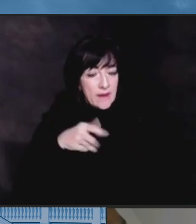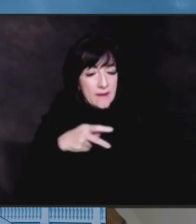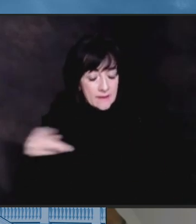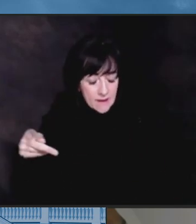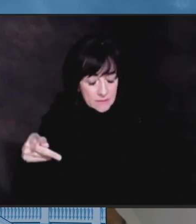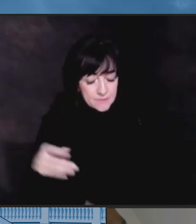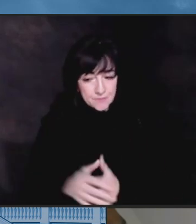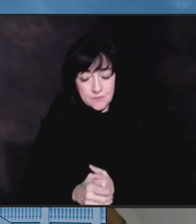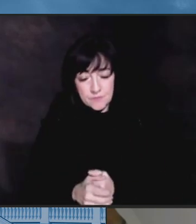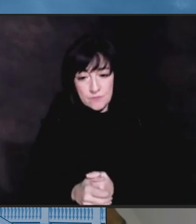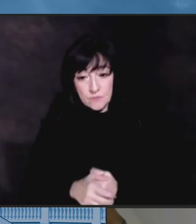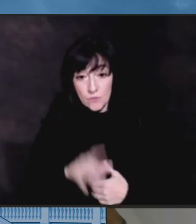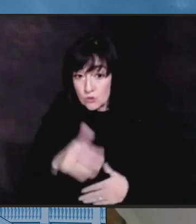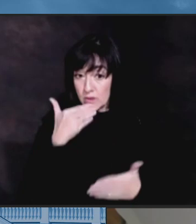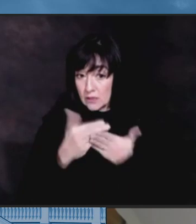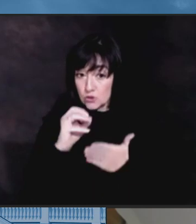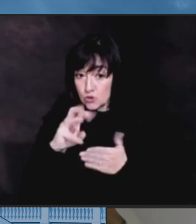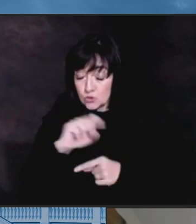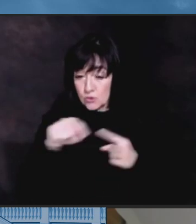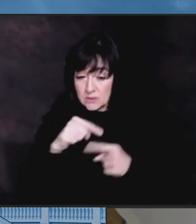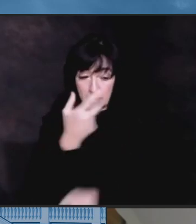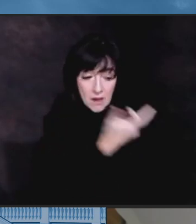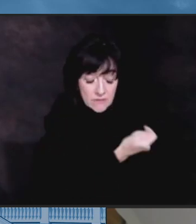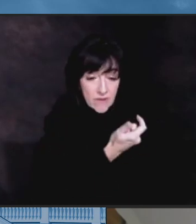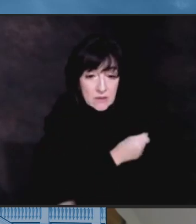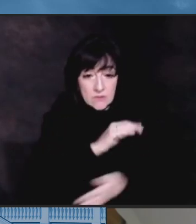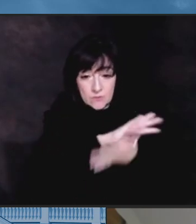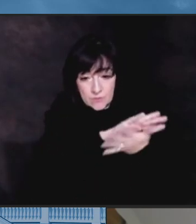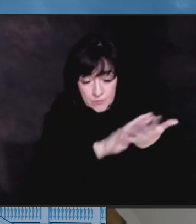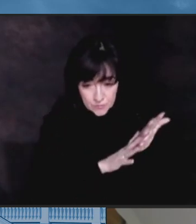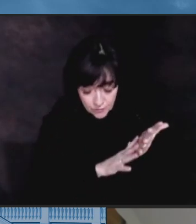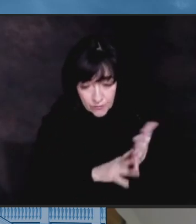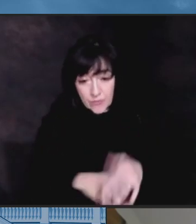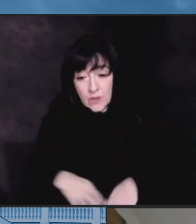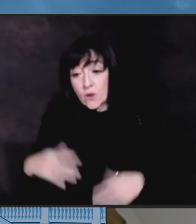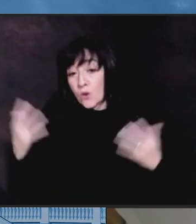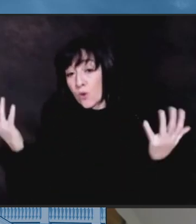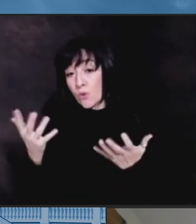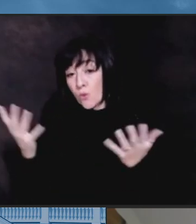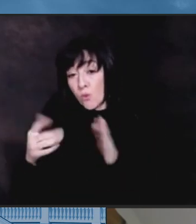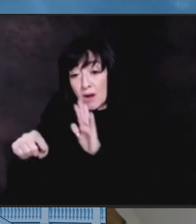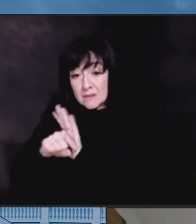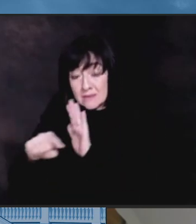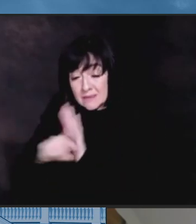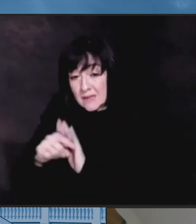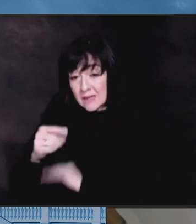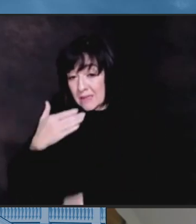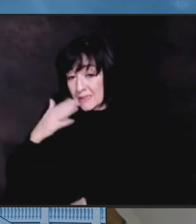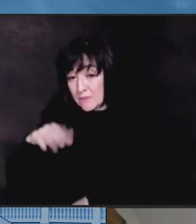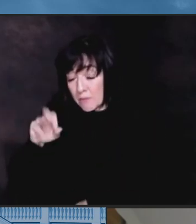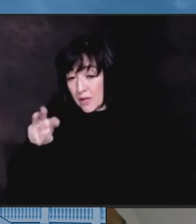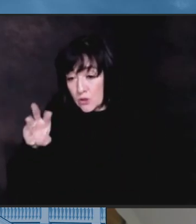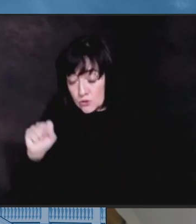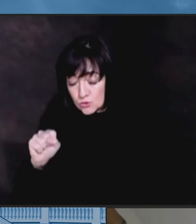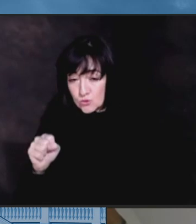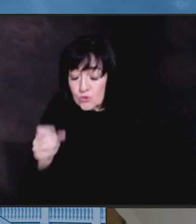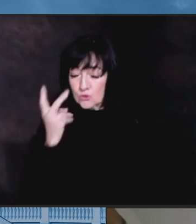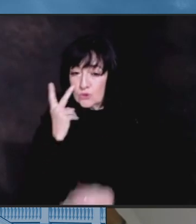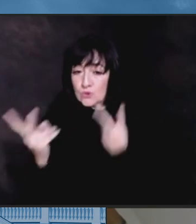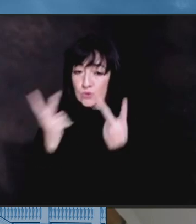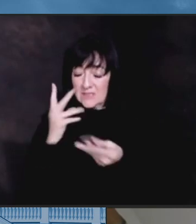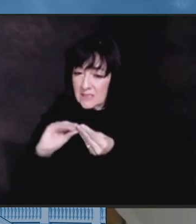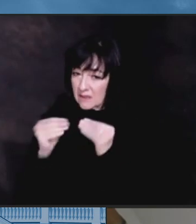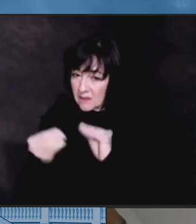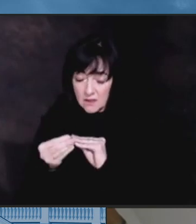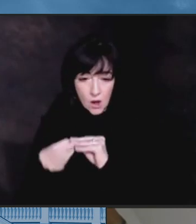side, we've been telling you the last couple weeks that the number of positive cases have been increasing, new